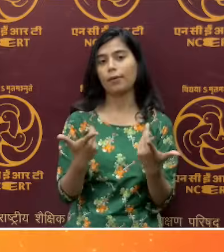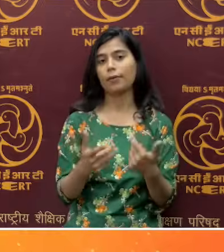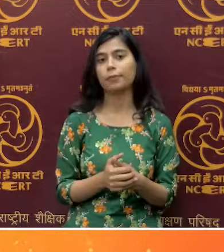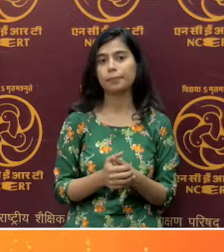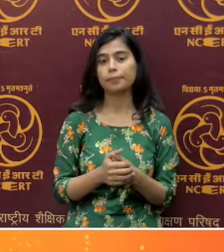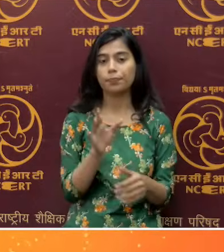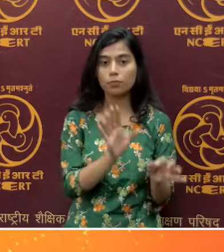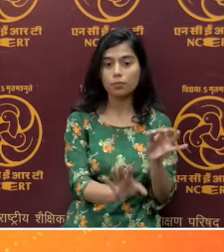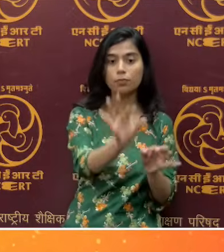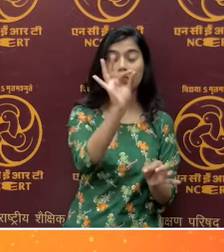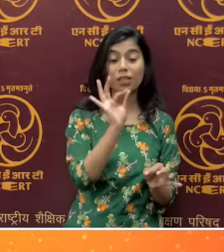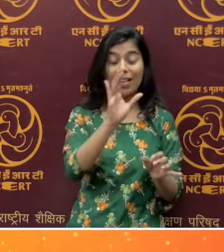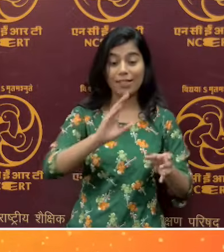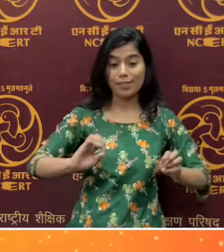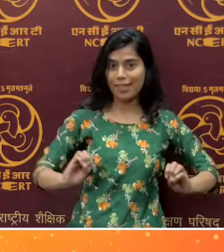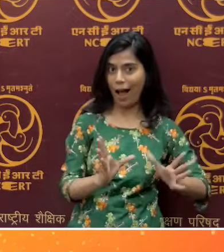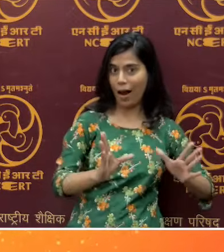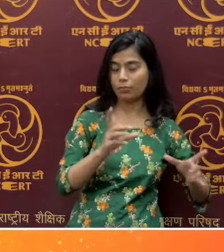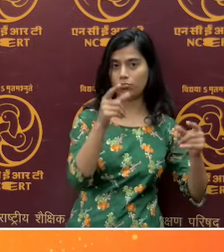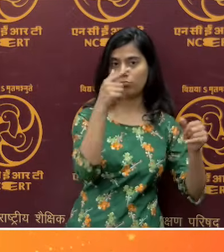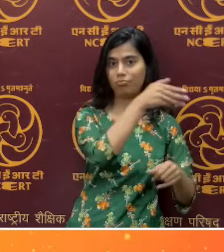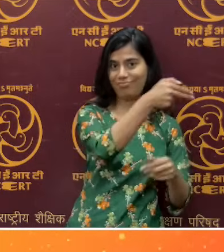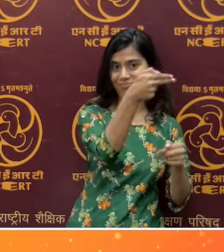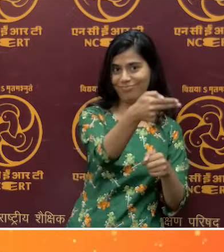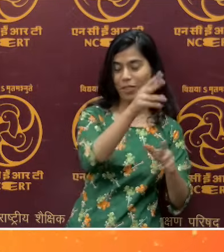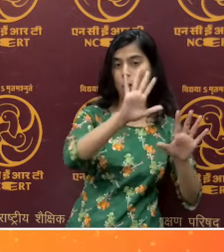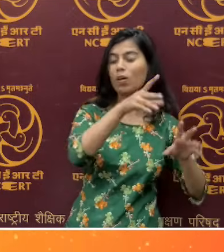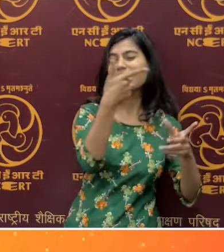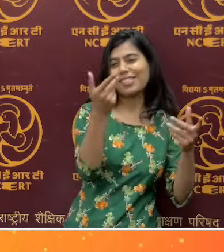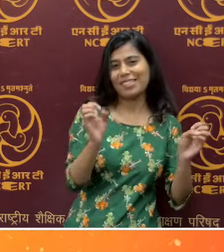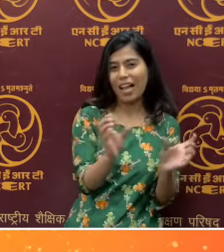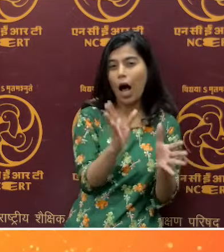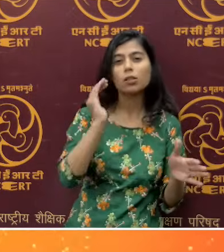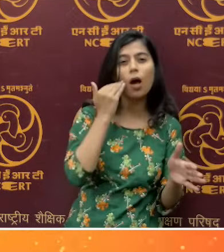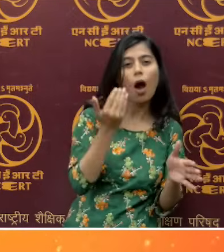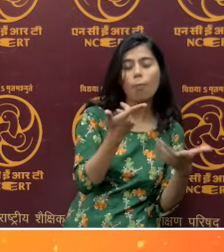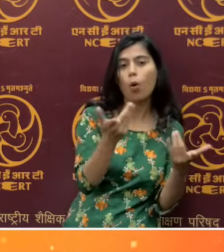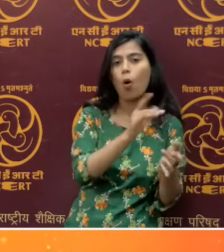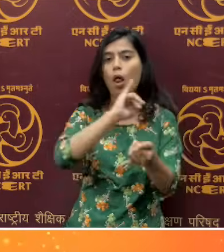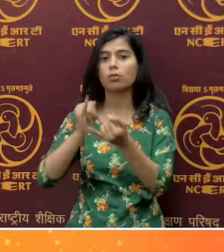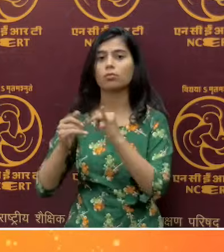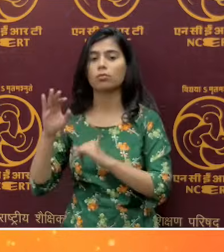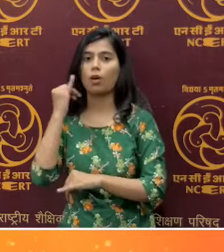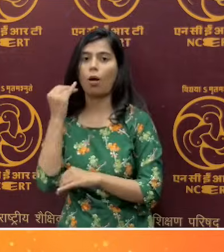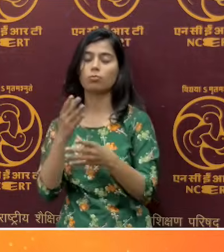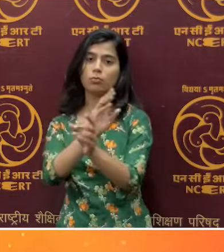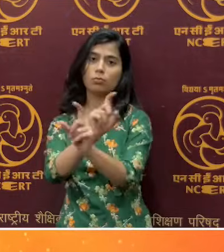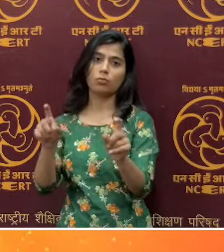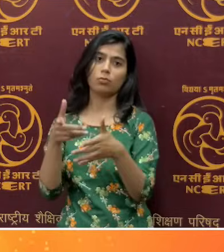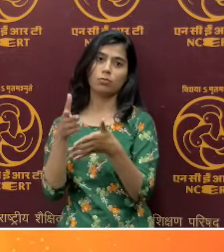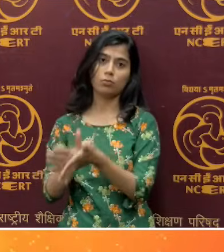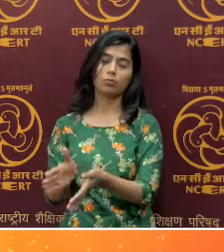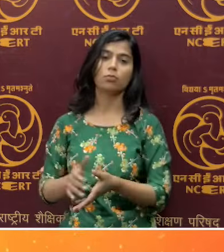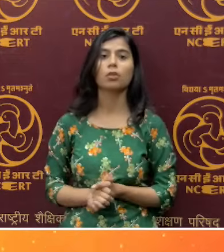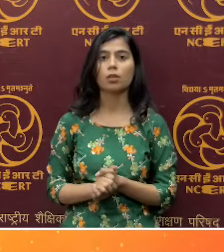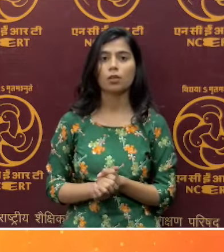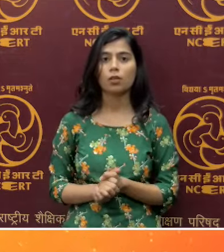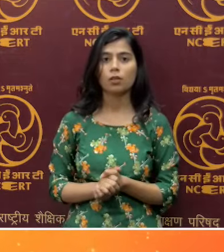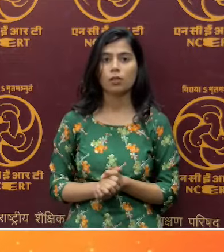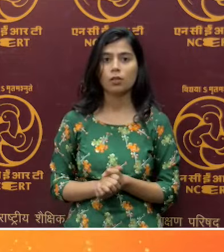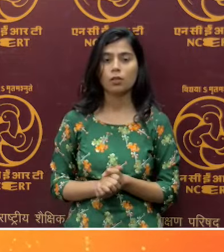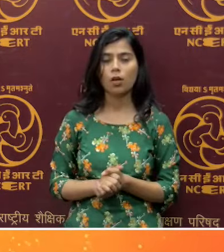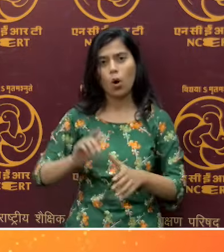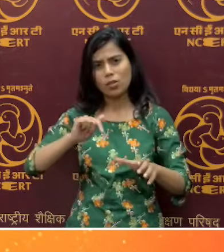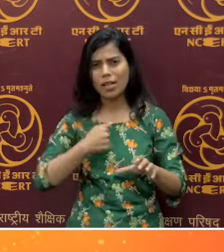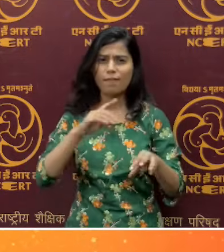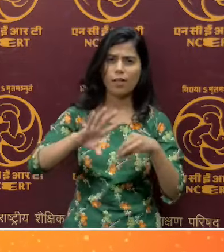select the start date and end date. Once I select 8 as a start date, the due date is auto-filled from 30 days, but user can edit it